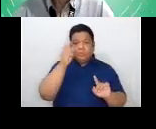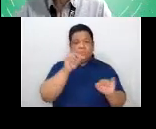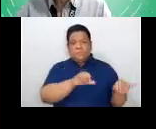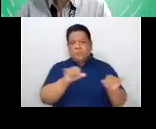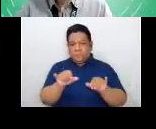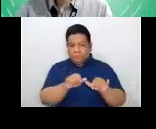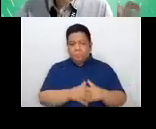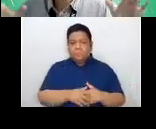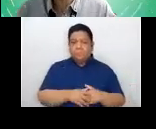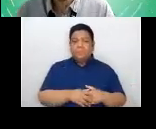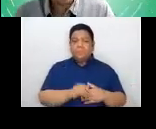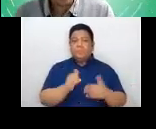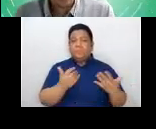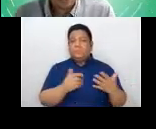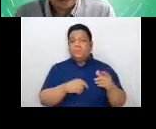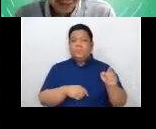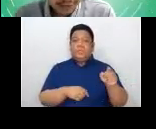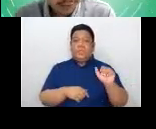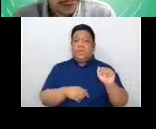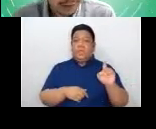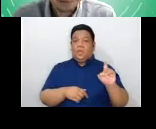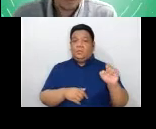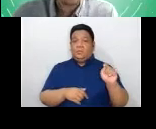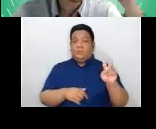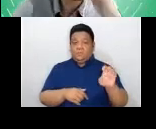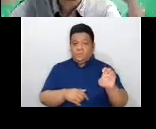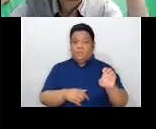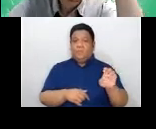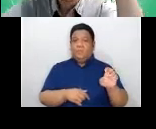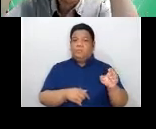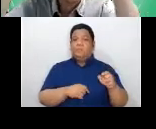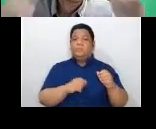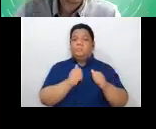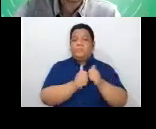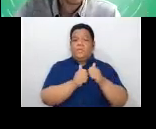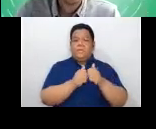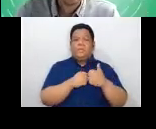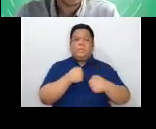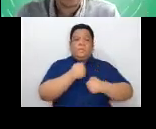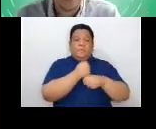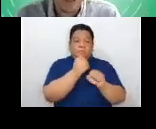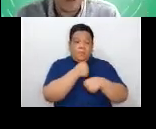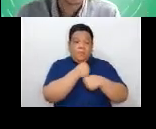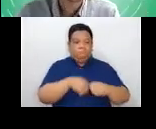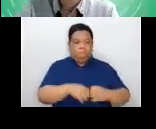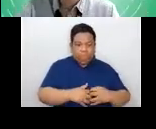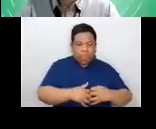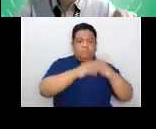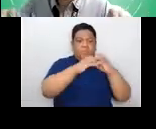in additive manufacturing, it's the process of making something by building it up. So as you see this wonderful animation